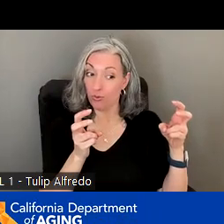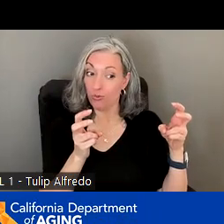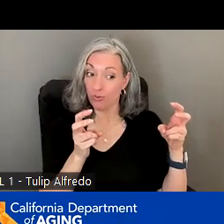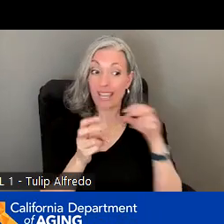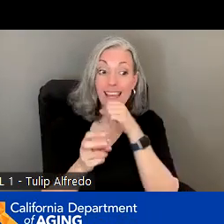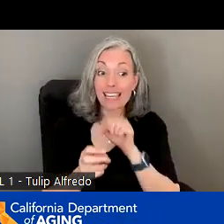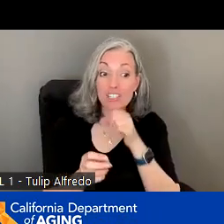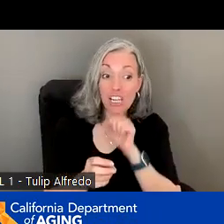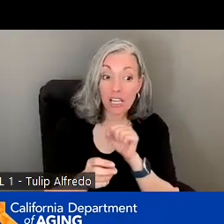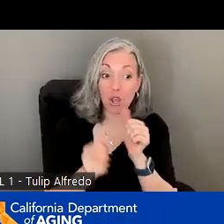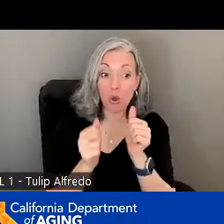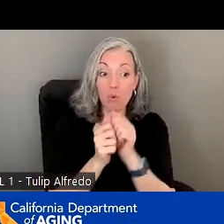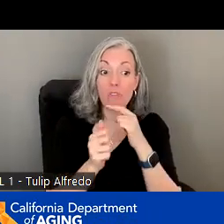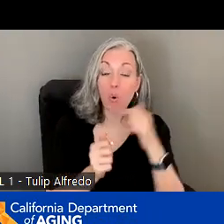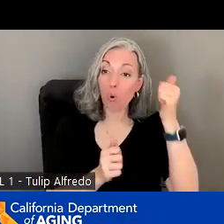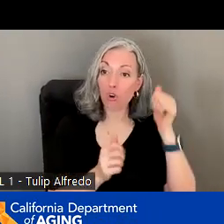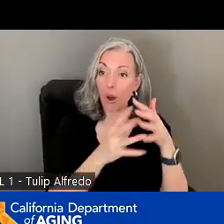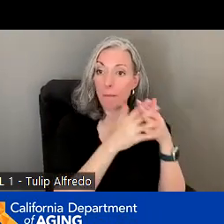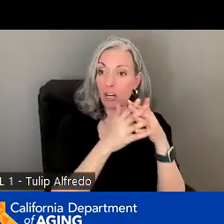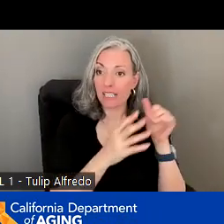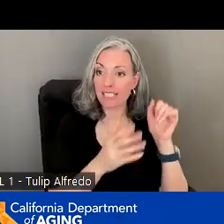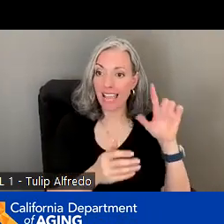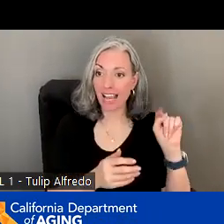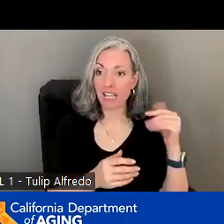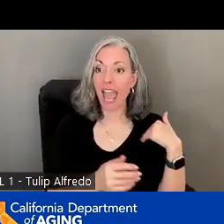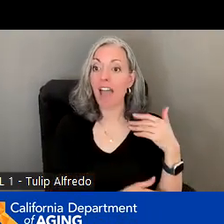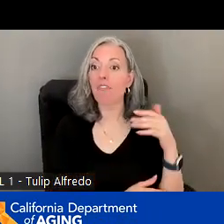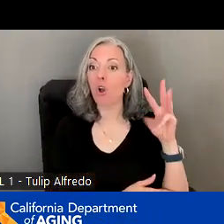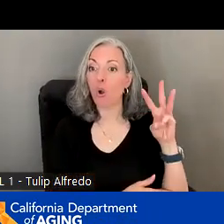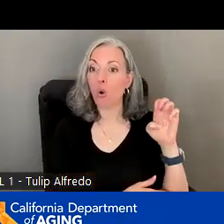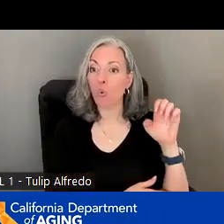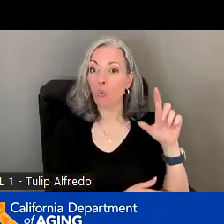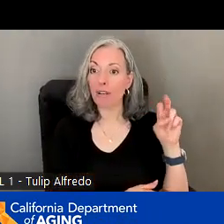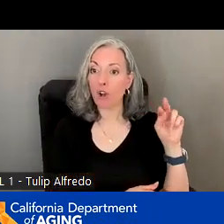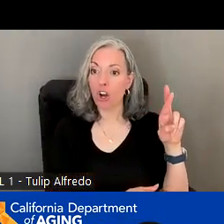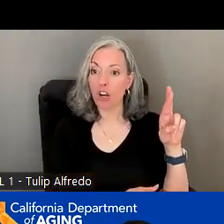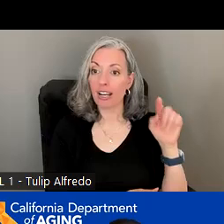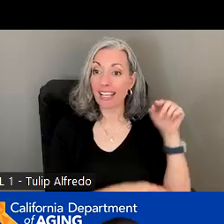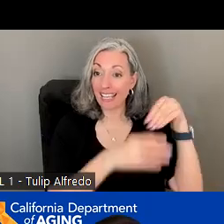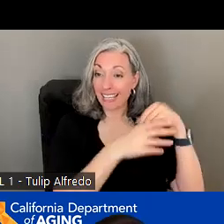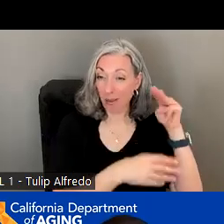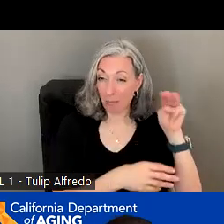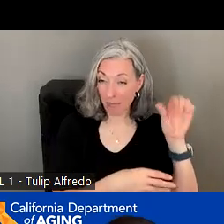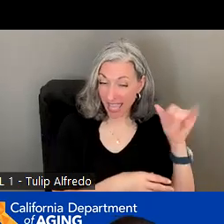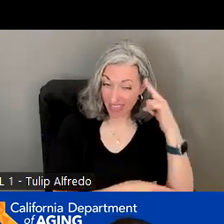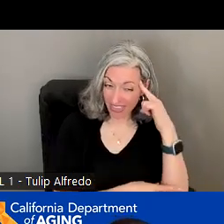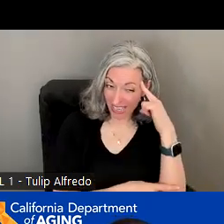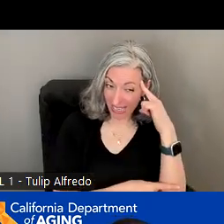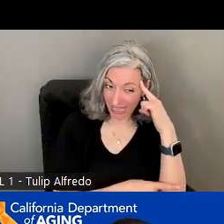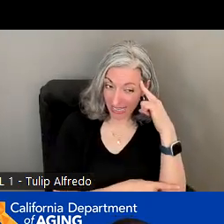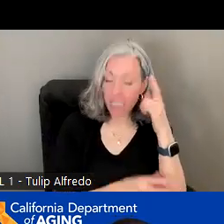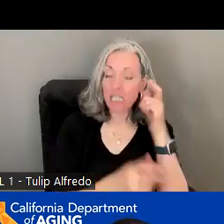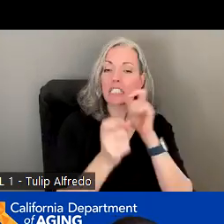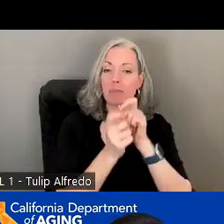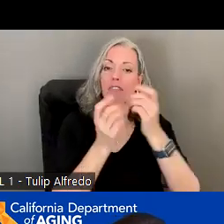aging with the Older Americans Act, and we'll be hosting a webinar, I think in May, around some specific recommendations that we have